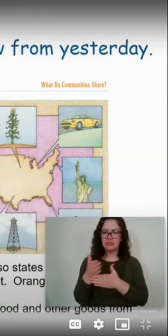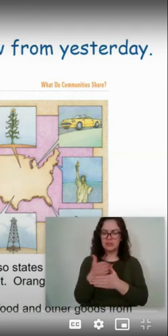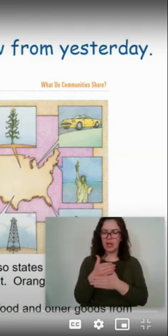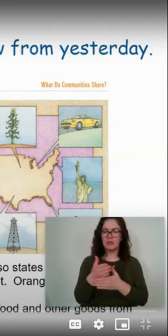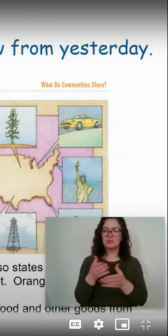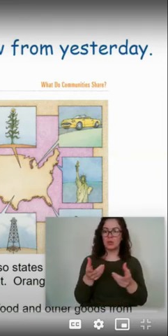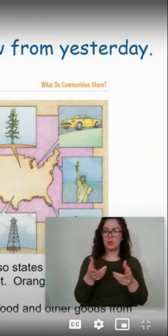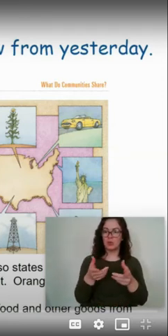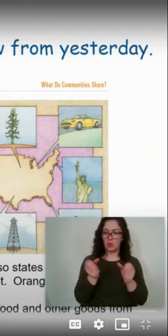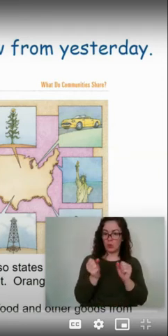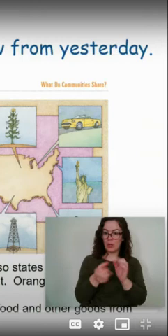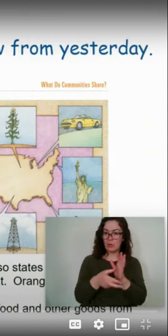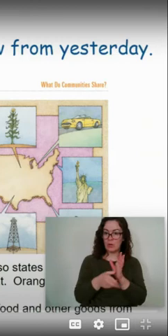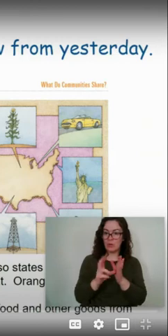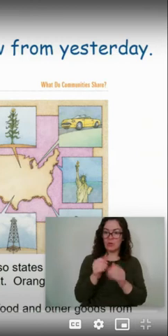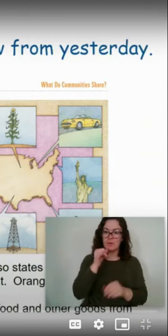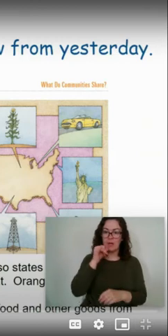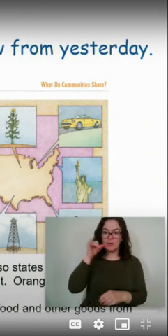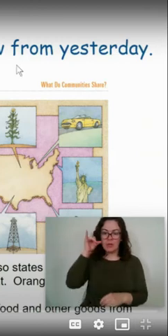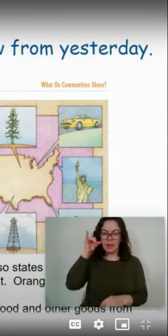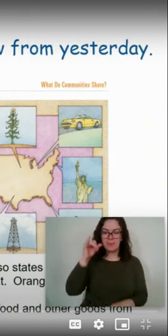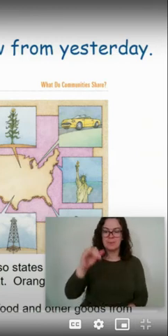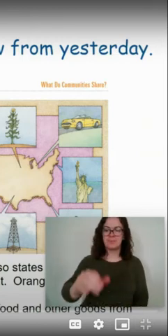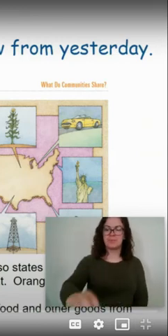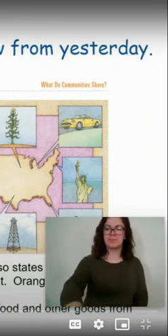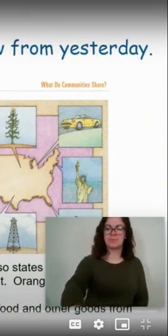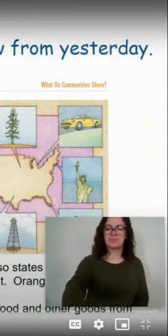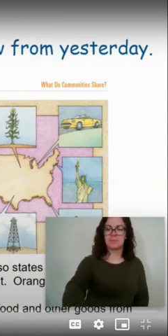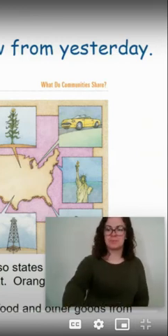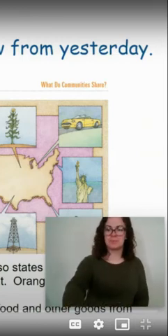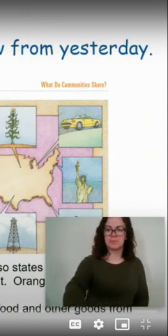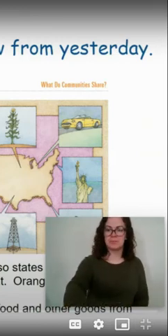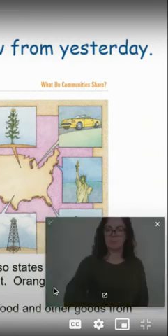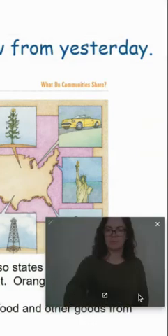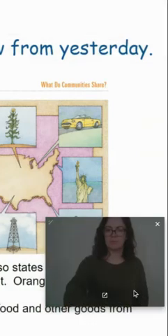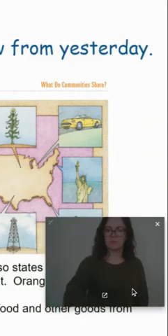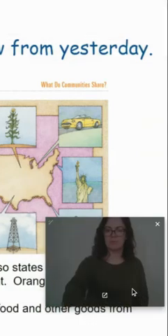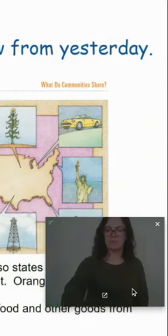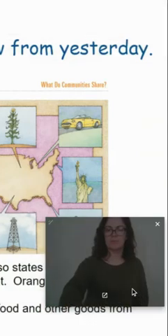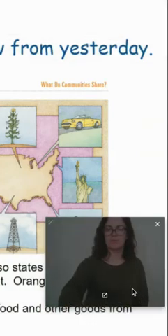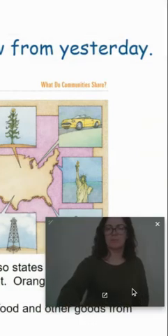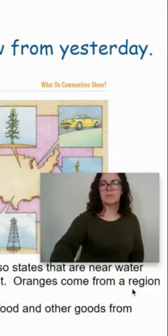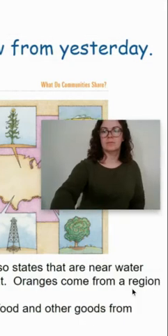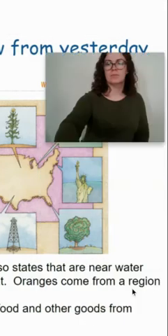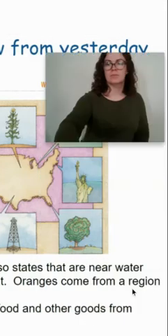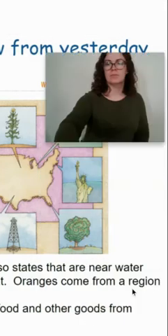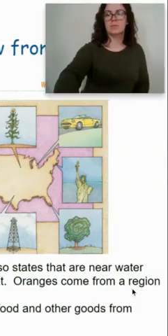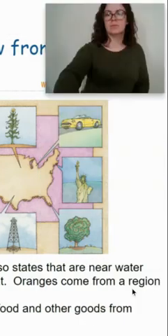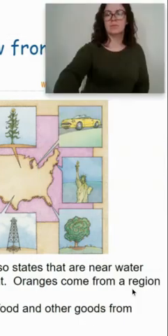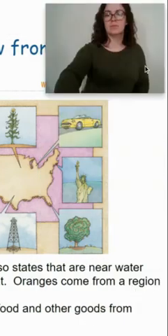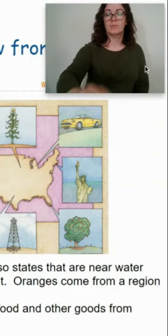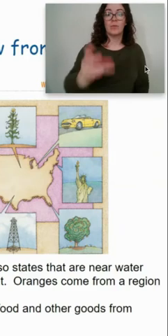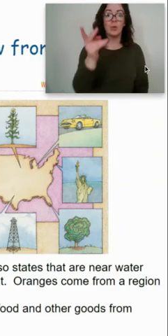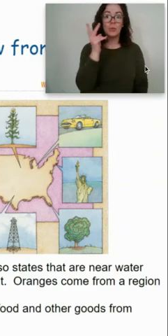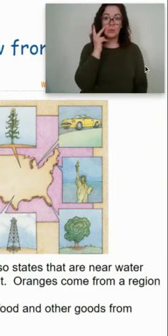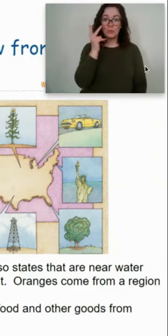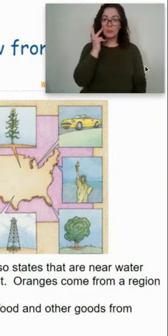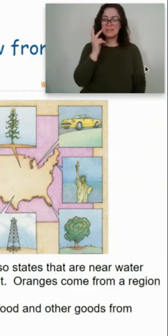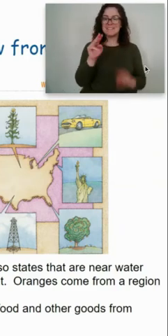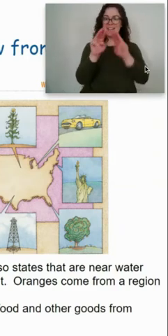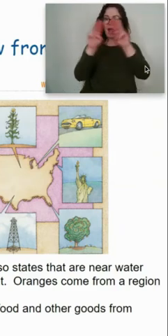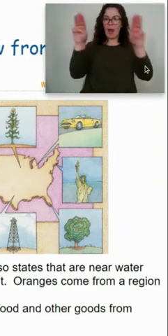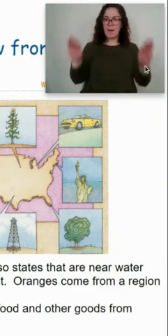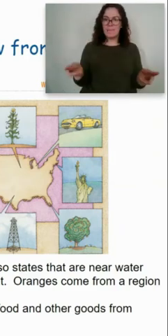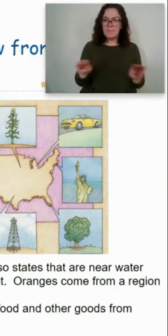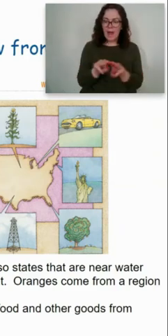from yesterday's lesson. So we saw a map of the United States of America and how all these